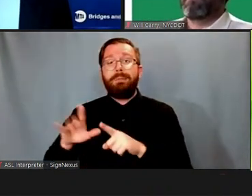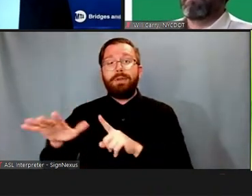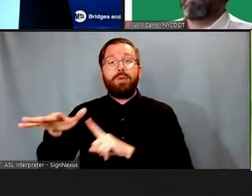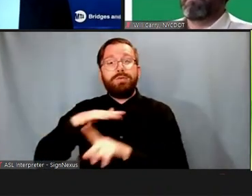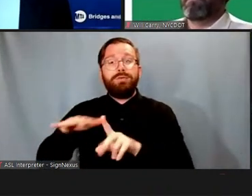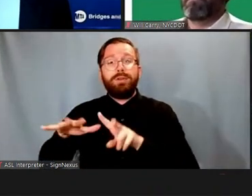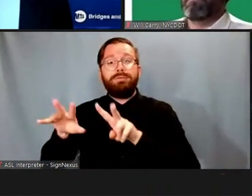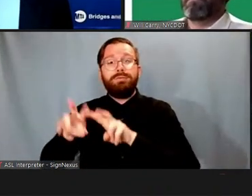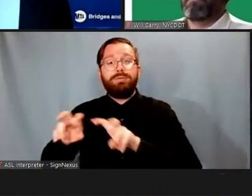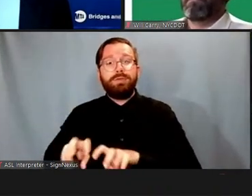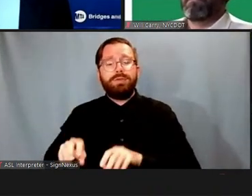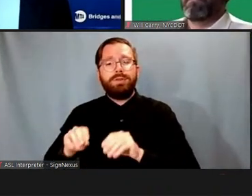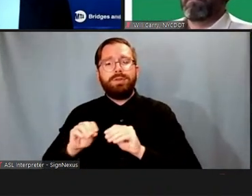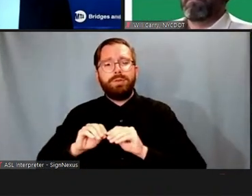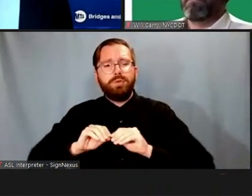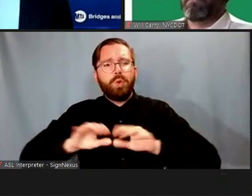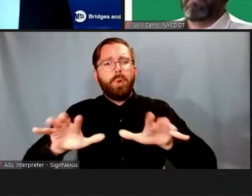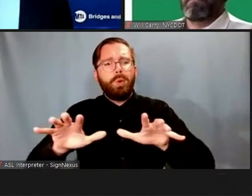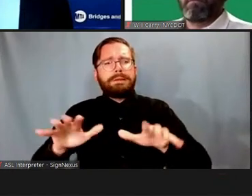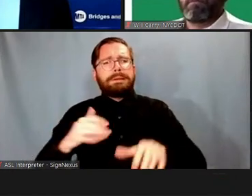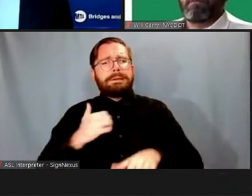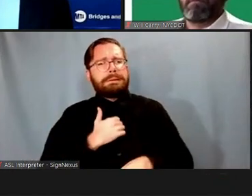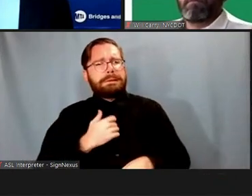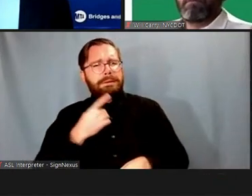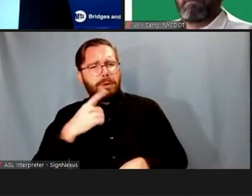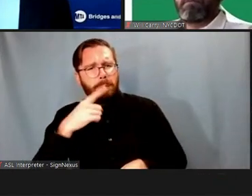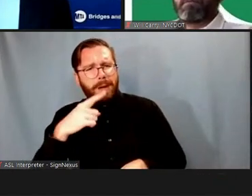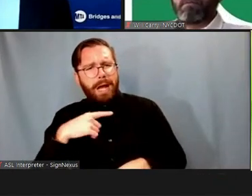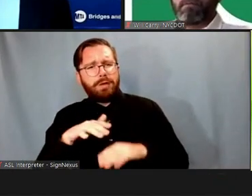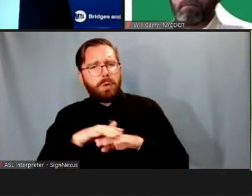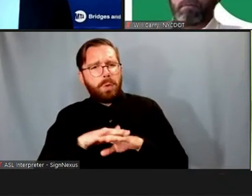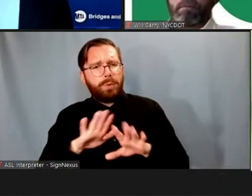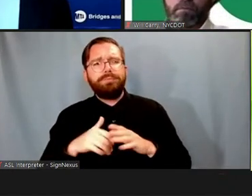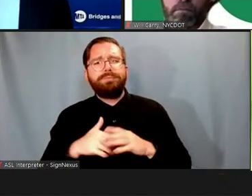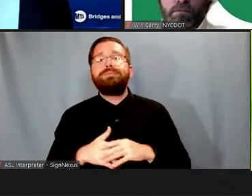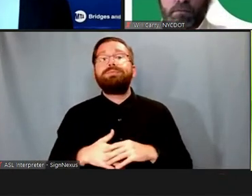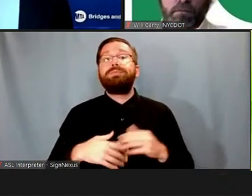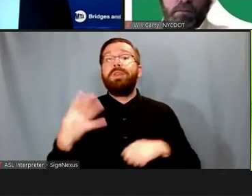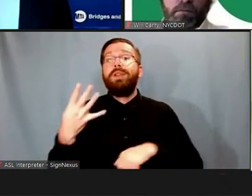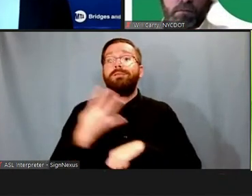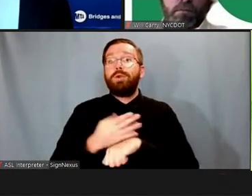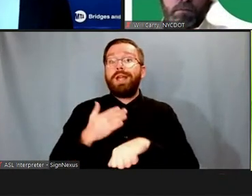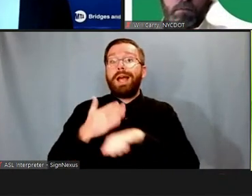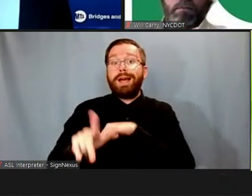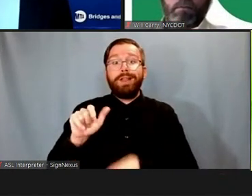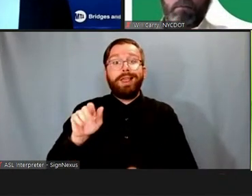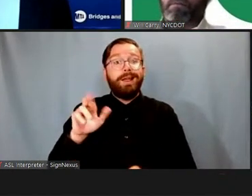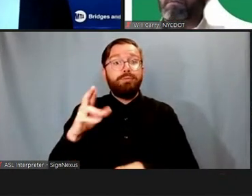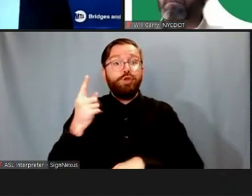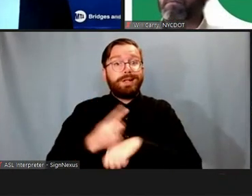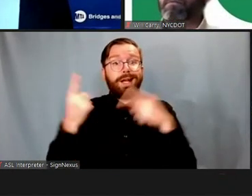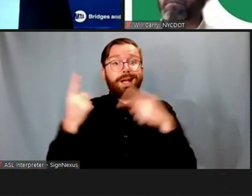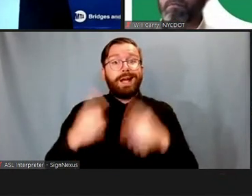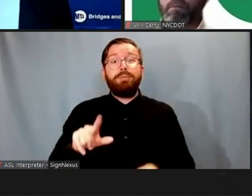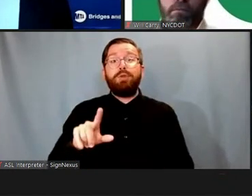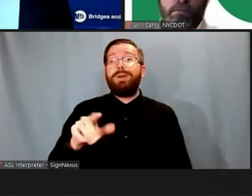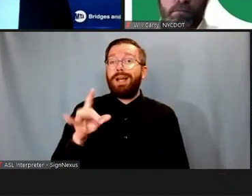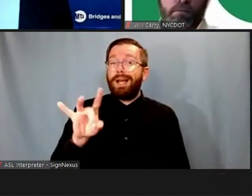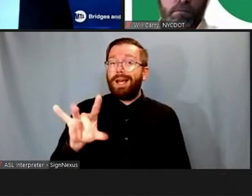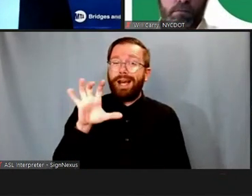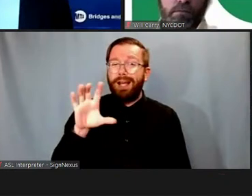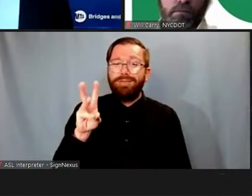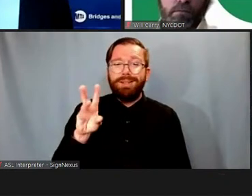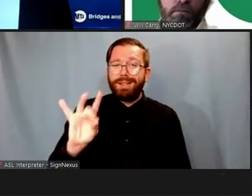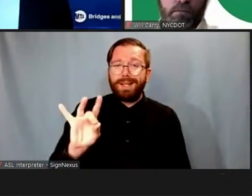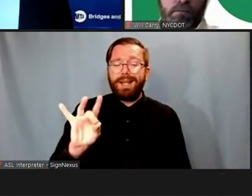date for mommy could you speak a little slower just four days after labor day the 868 page report was released